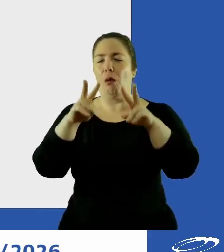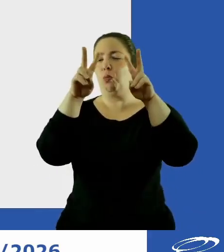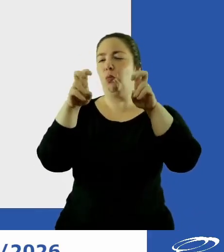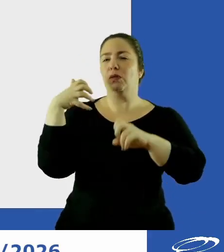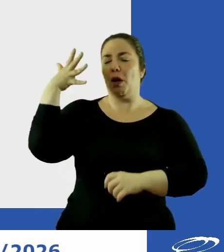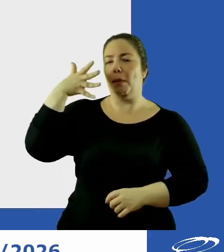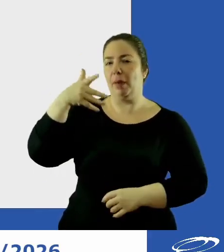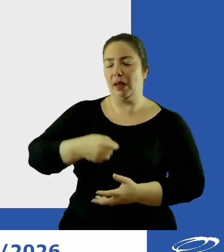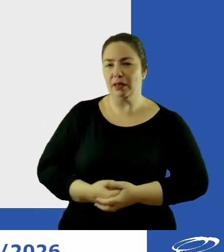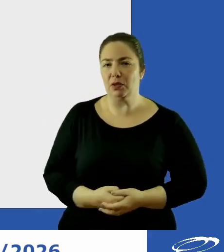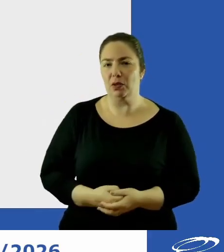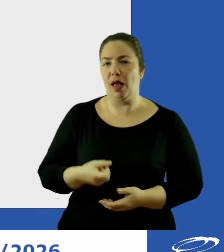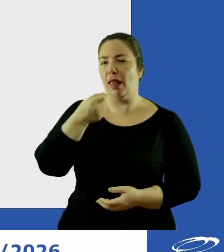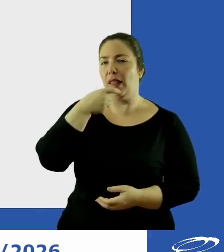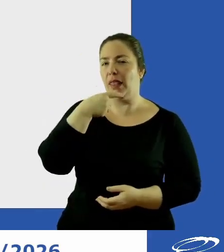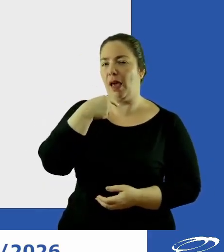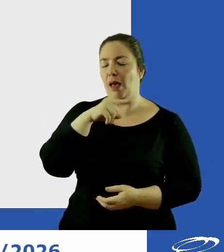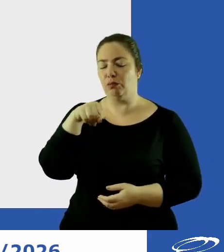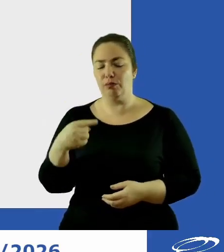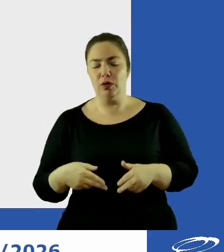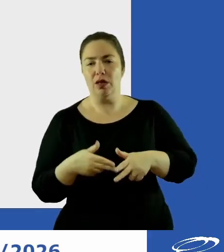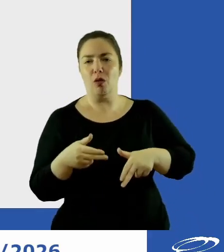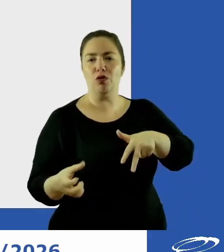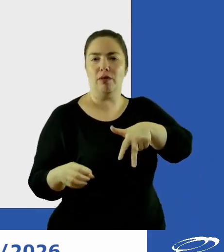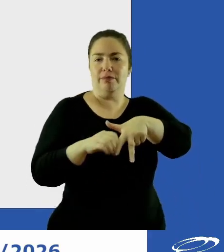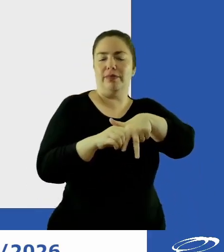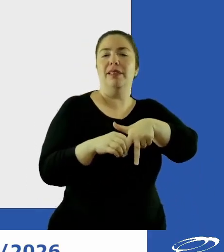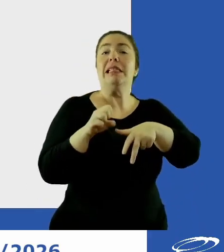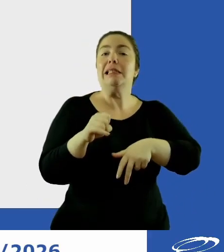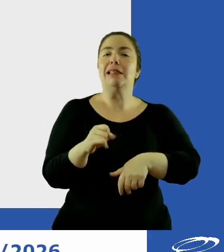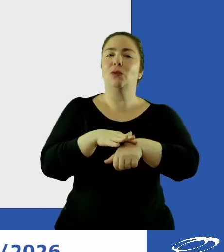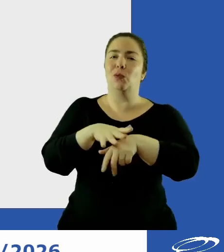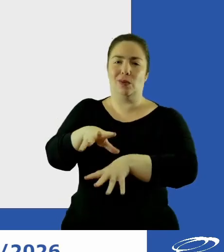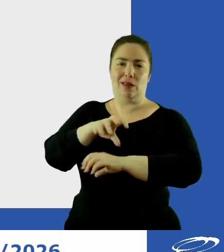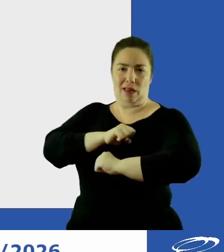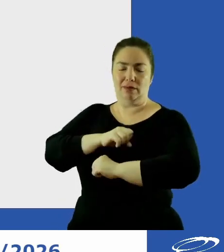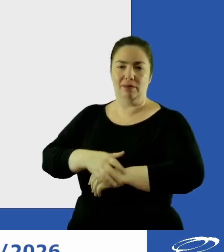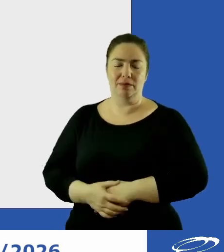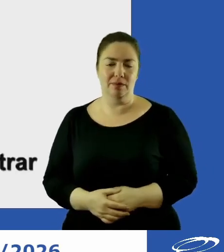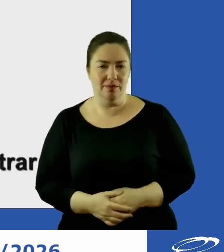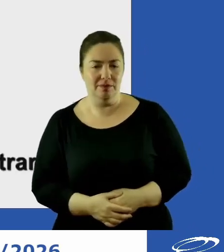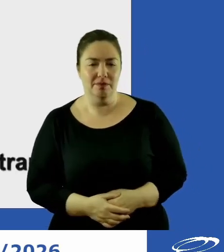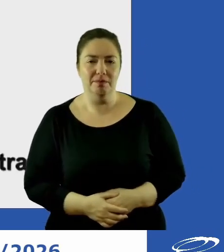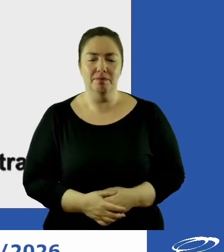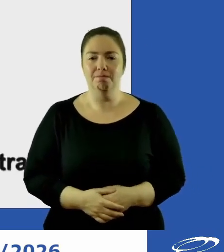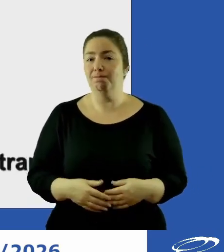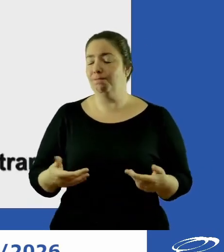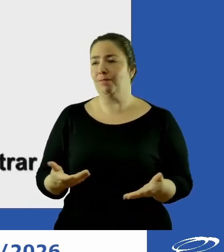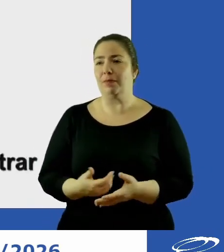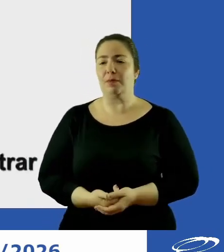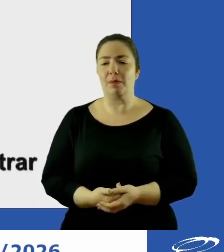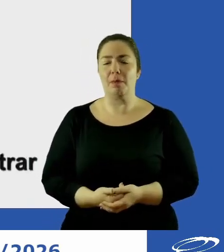we entering a new era in the antimicrobial treatment of periprosthetic joint infection? Well, for